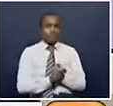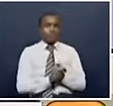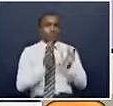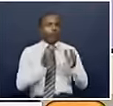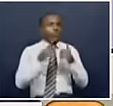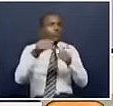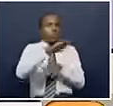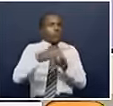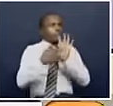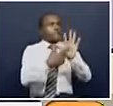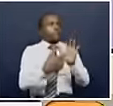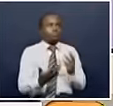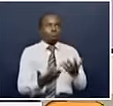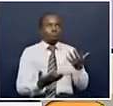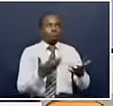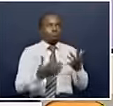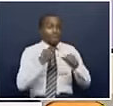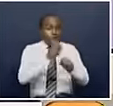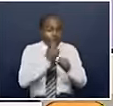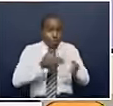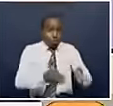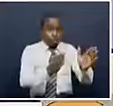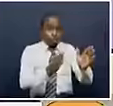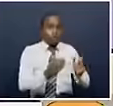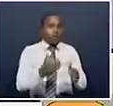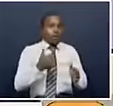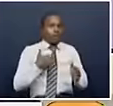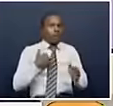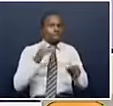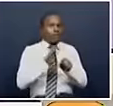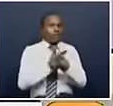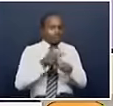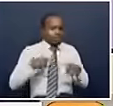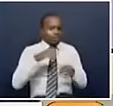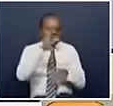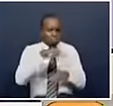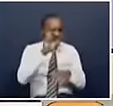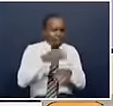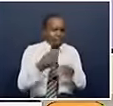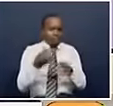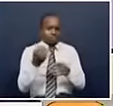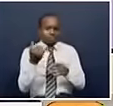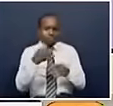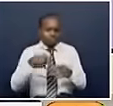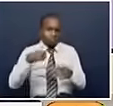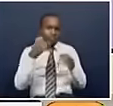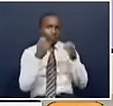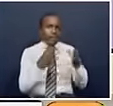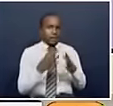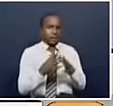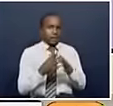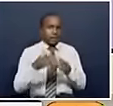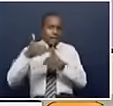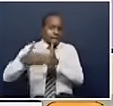like Ngong Road, you know, you have all those artisans that are there. Next to them, you have you have people like